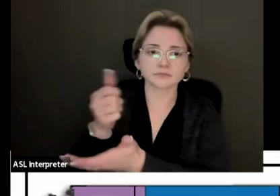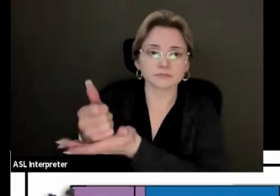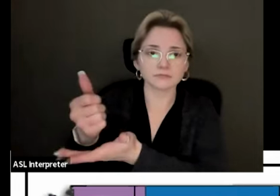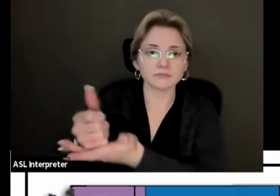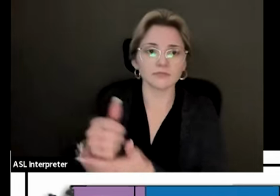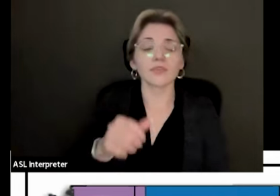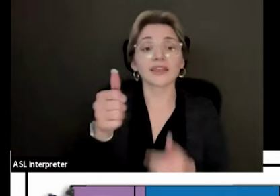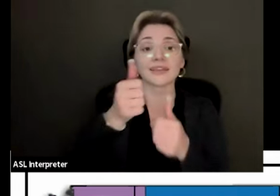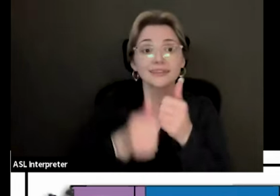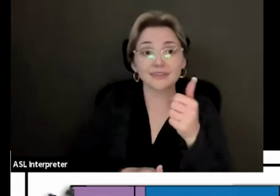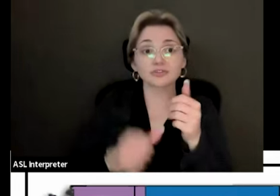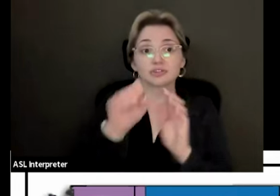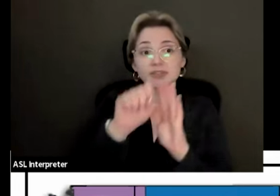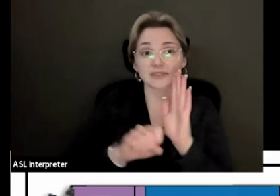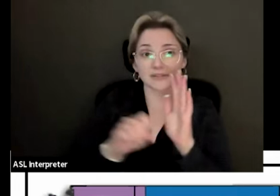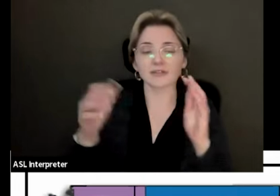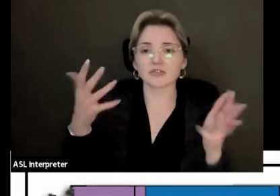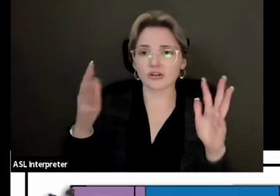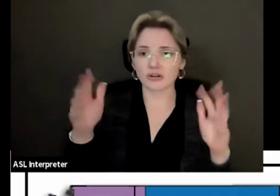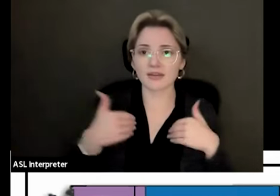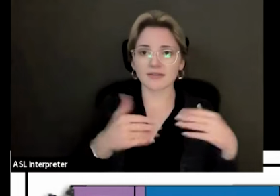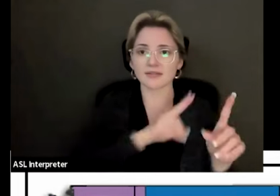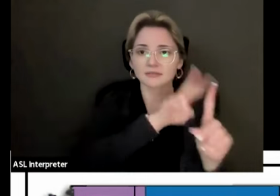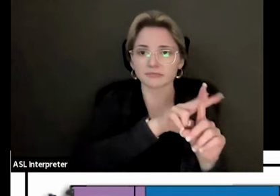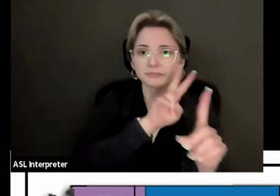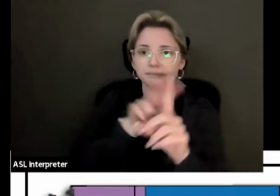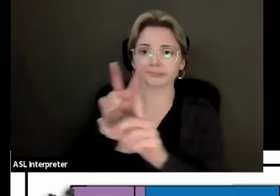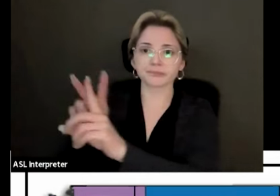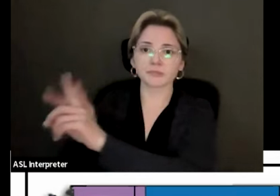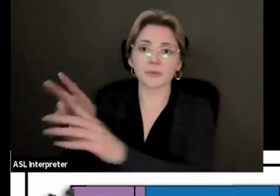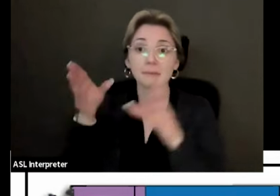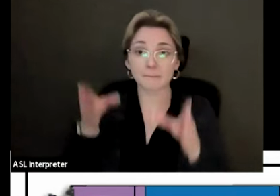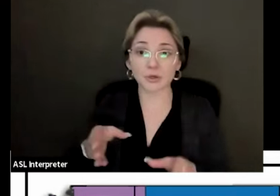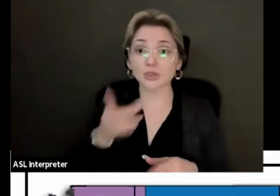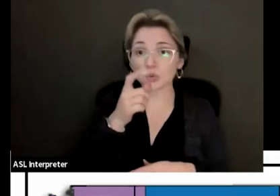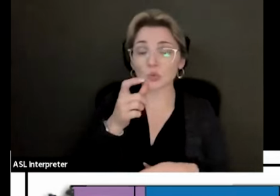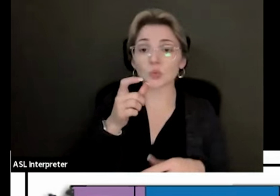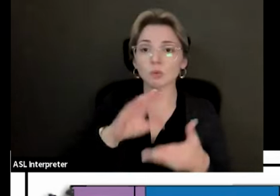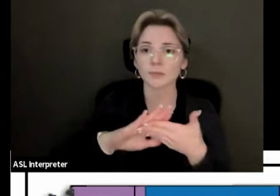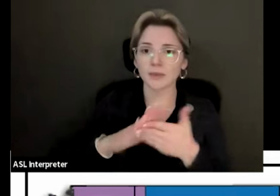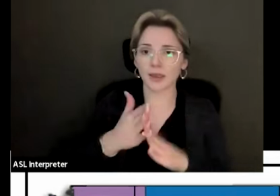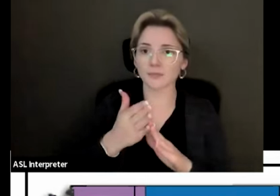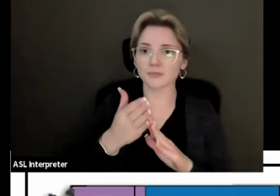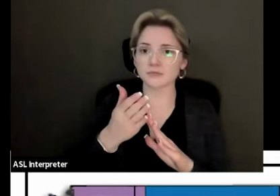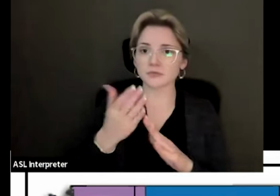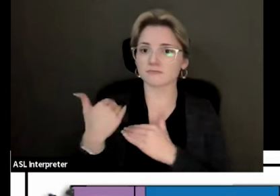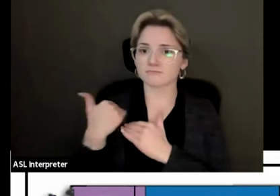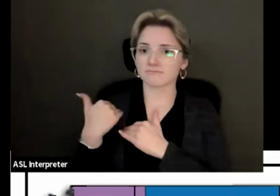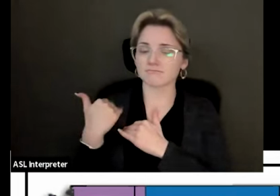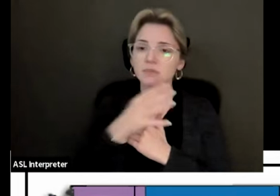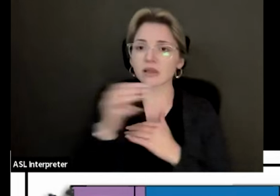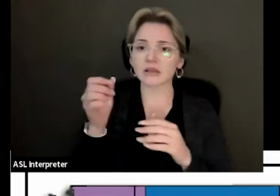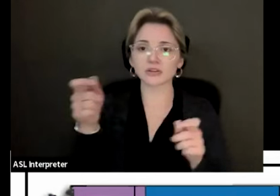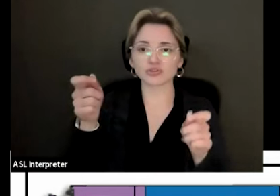has, a person that is the director of that, and they know also a lot of those resources.